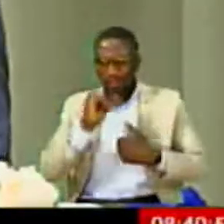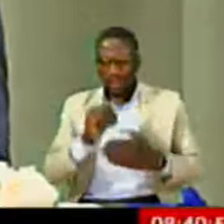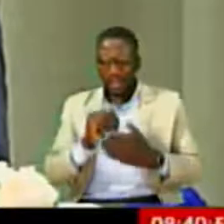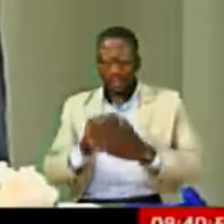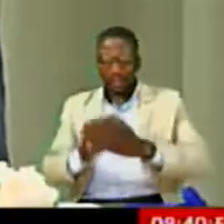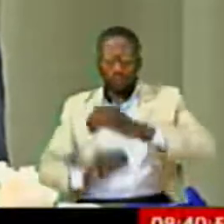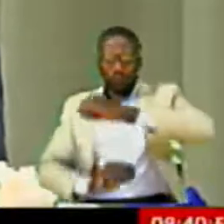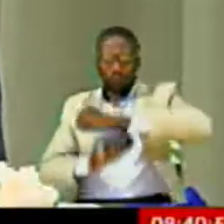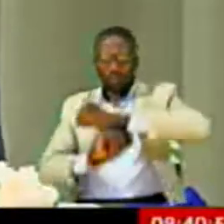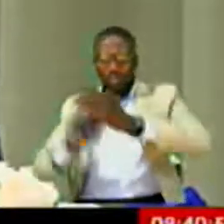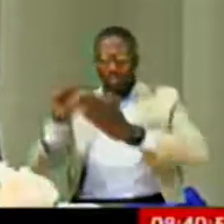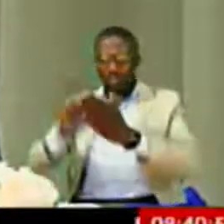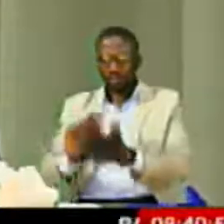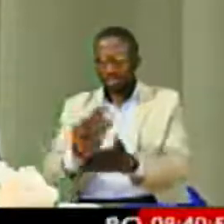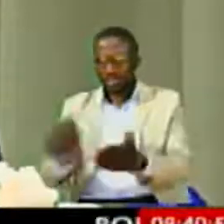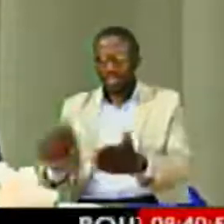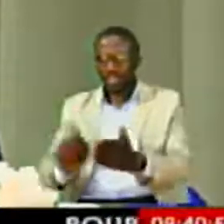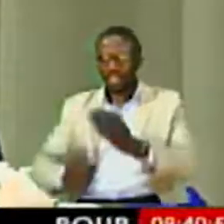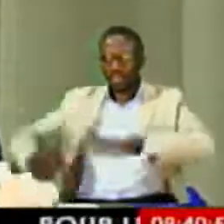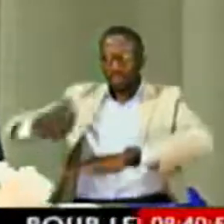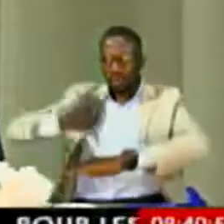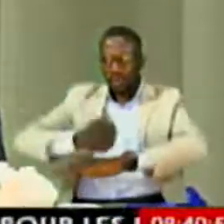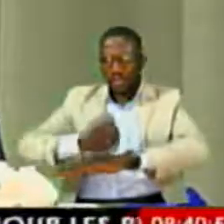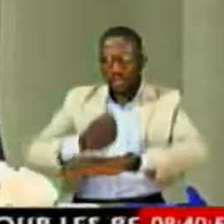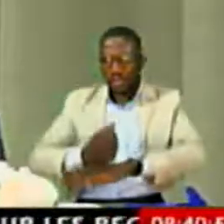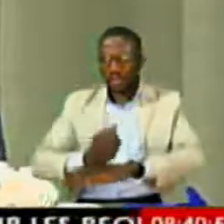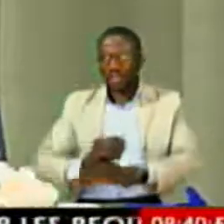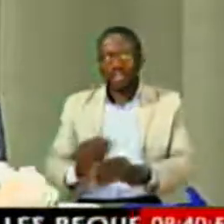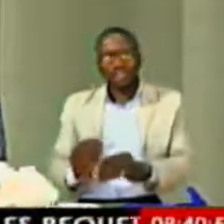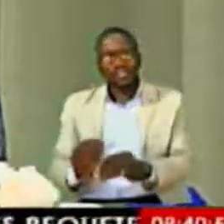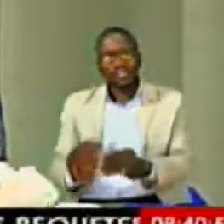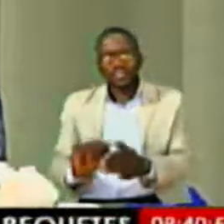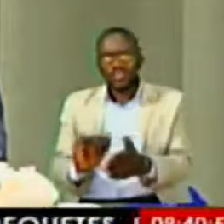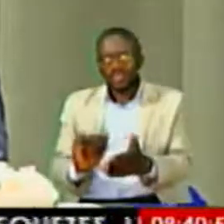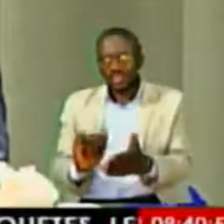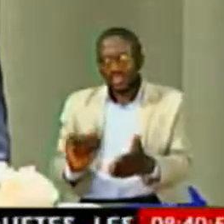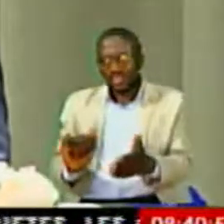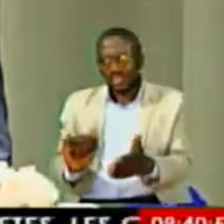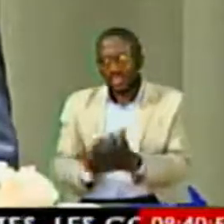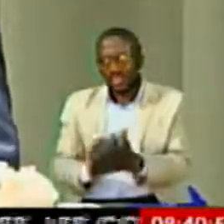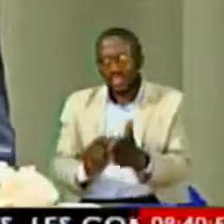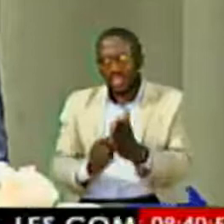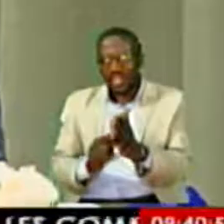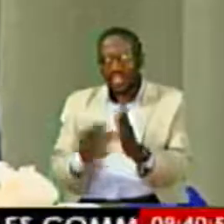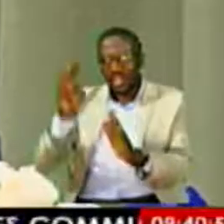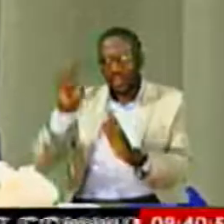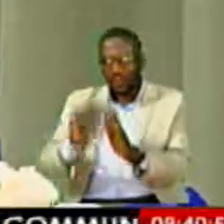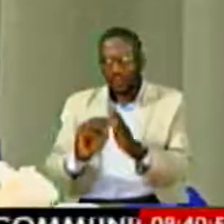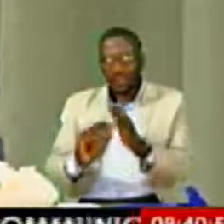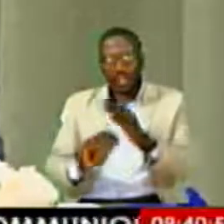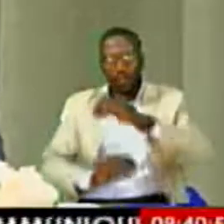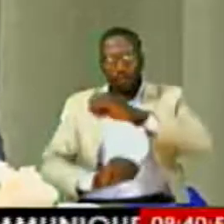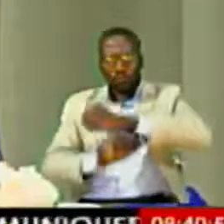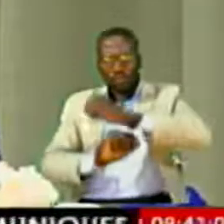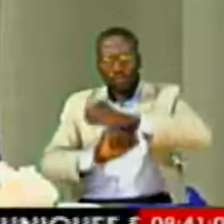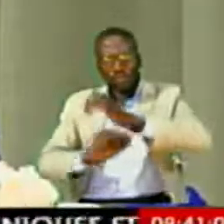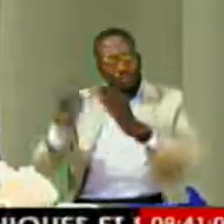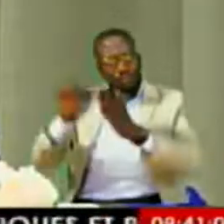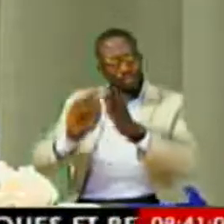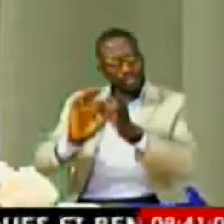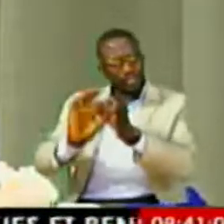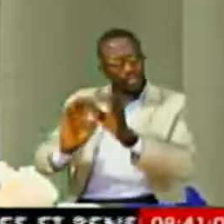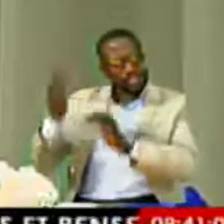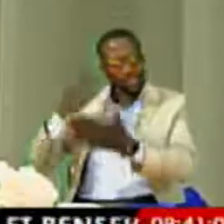lay. La fondation qui a été mise. Only the one which has been laid. À savoir Jésus-Christ. Which is